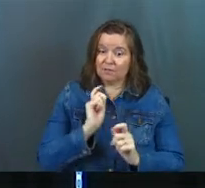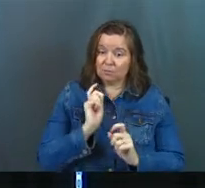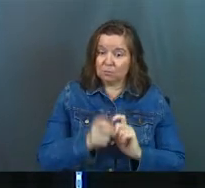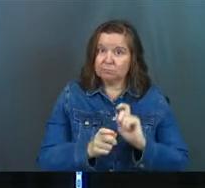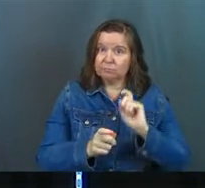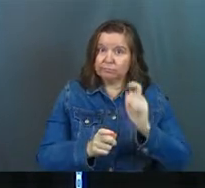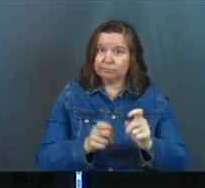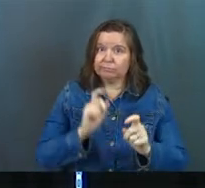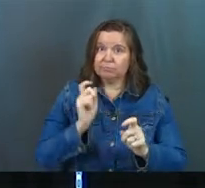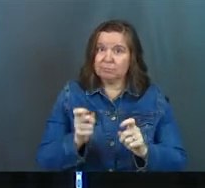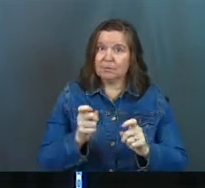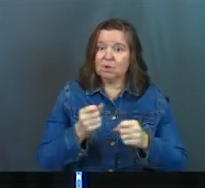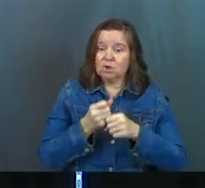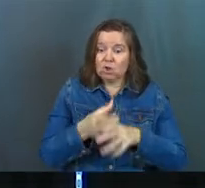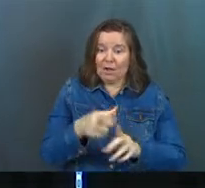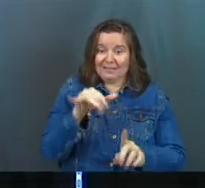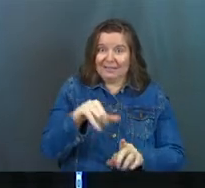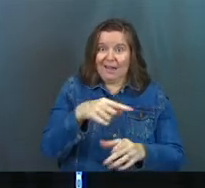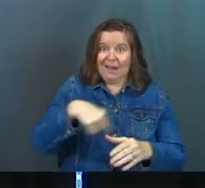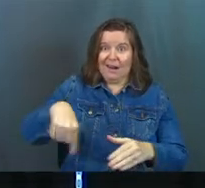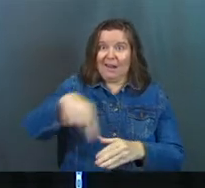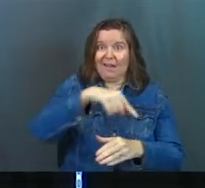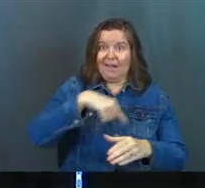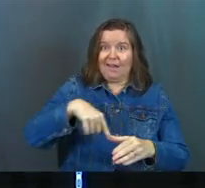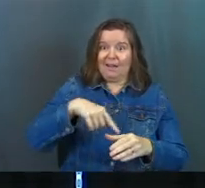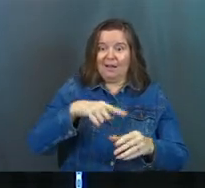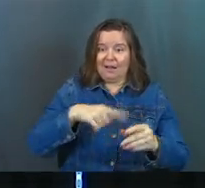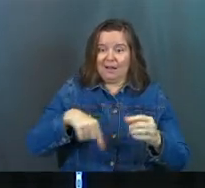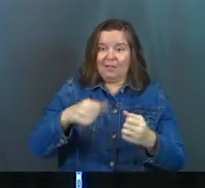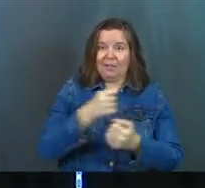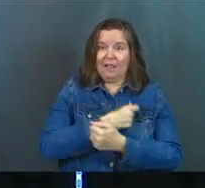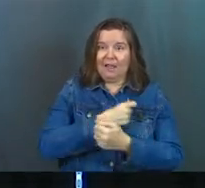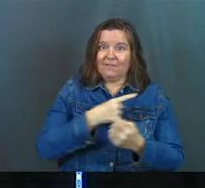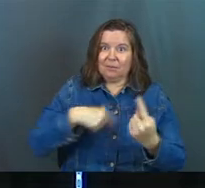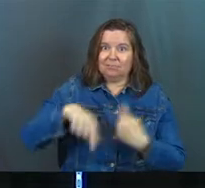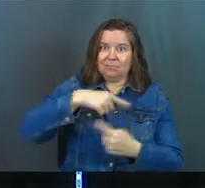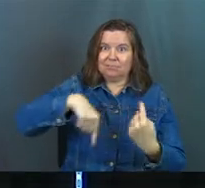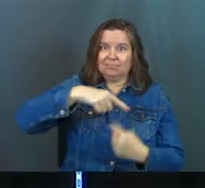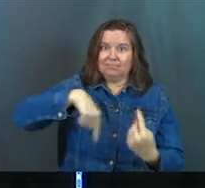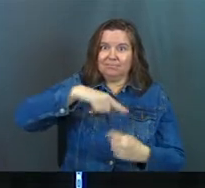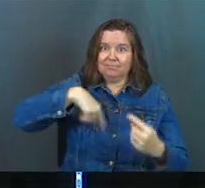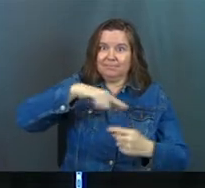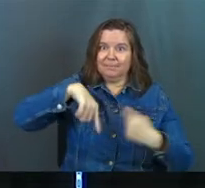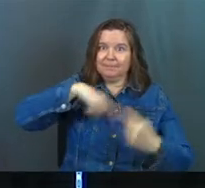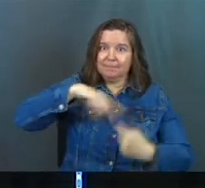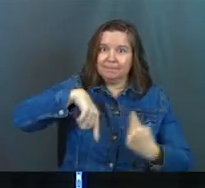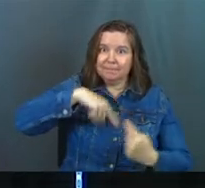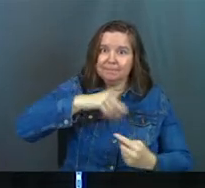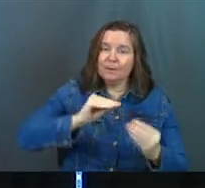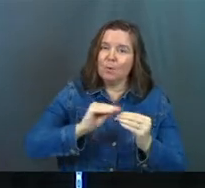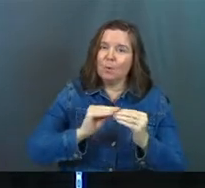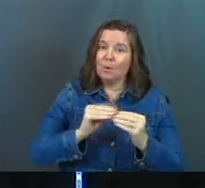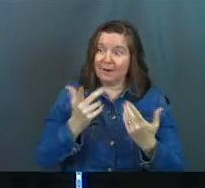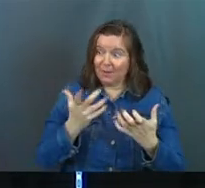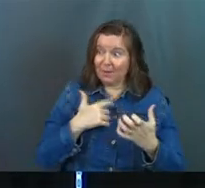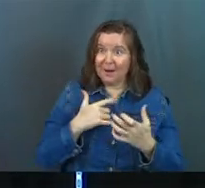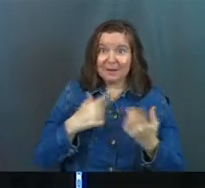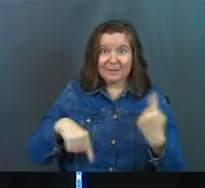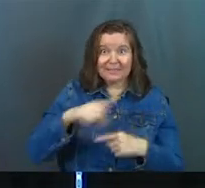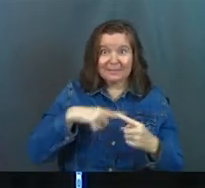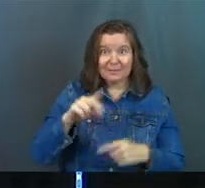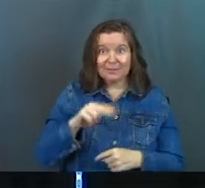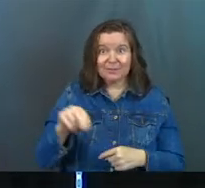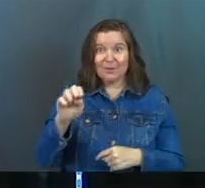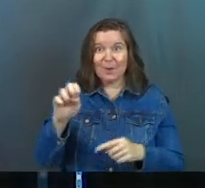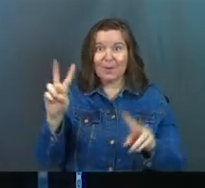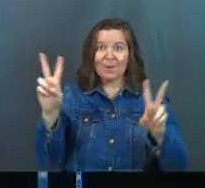to each other causes the love merry-go-round to spin. Anybody want to be in the spin